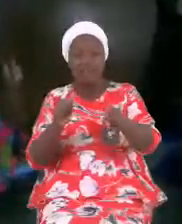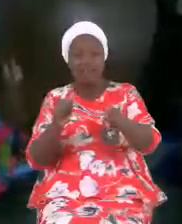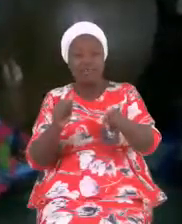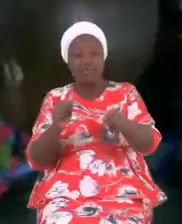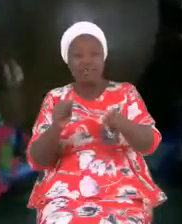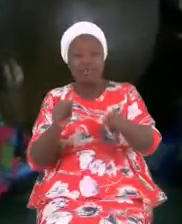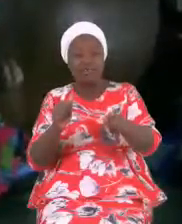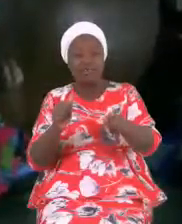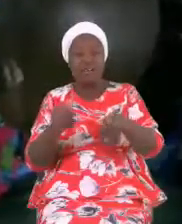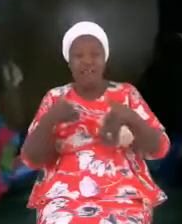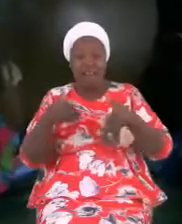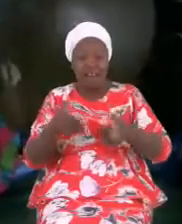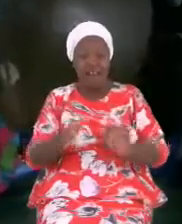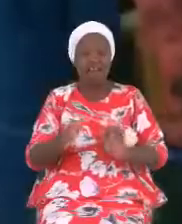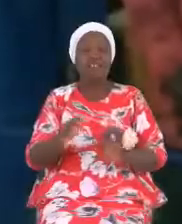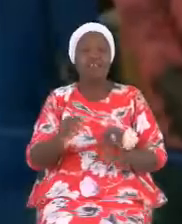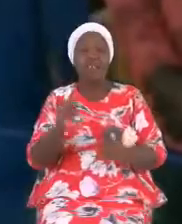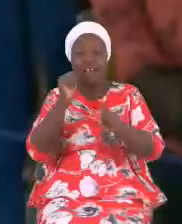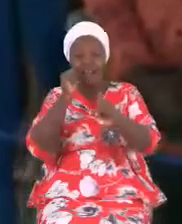let her go.